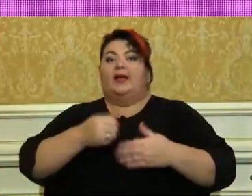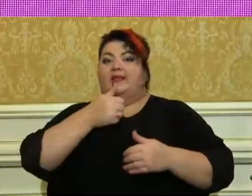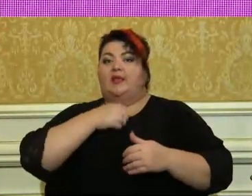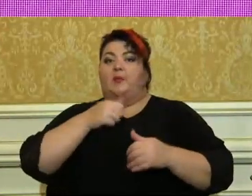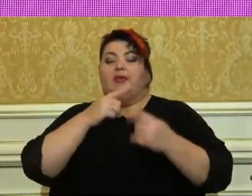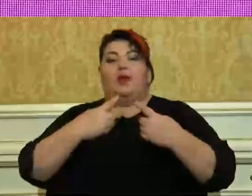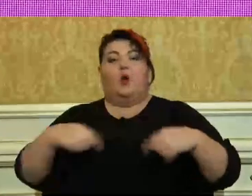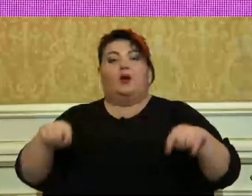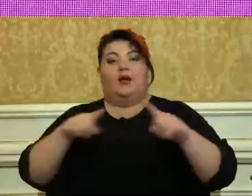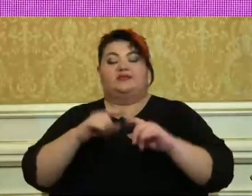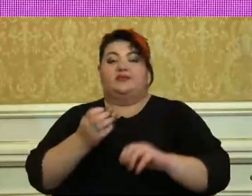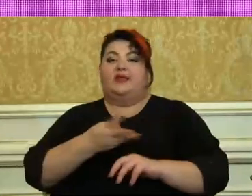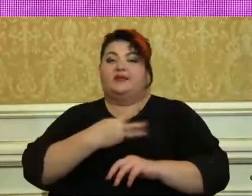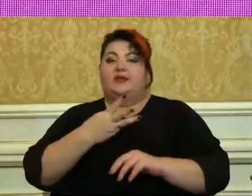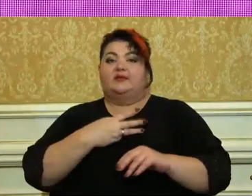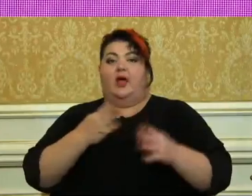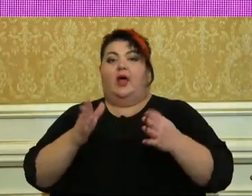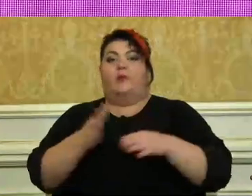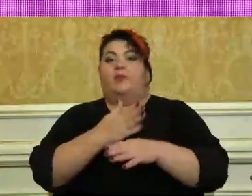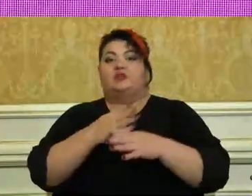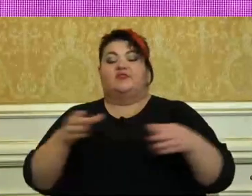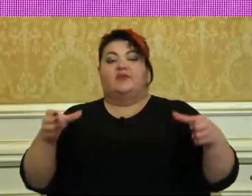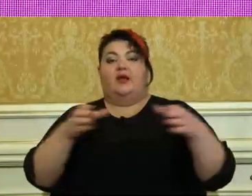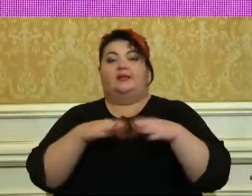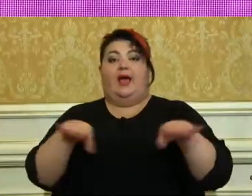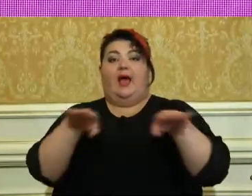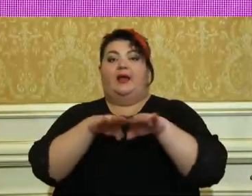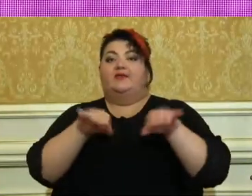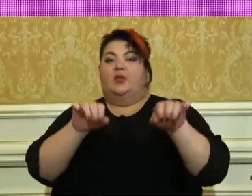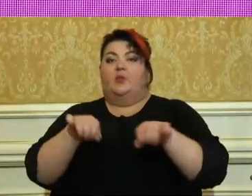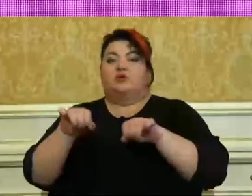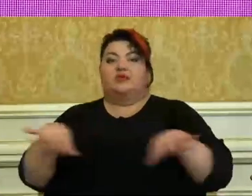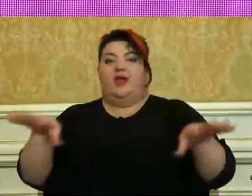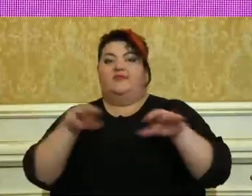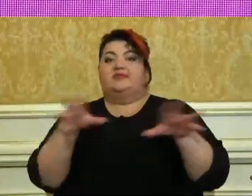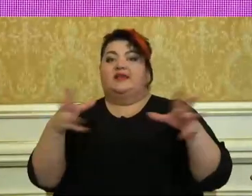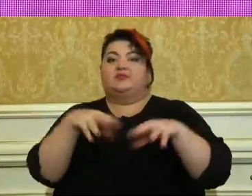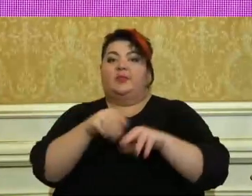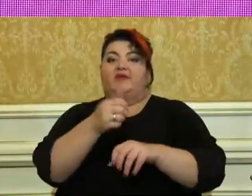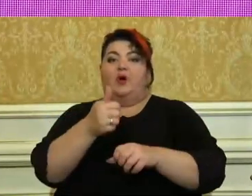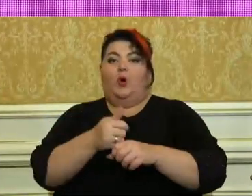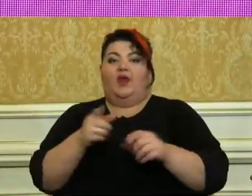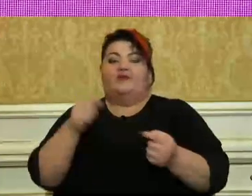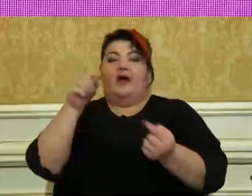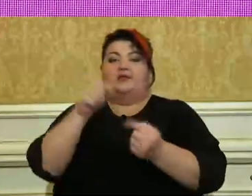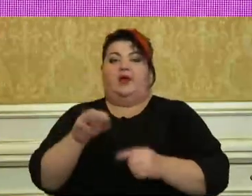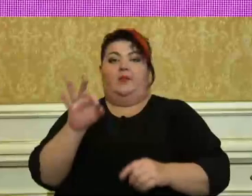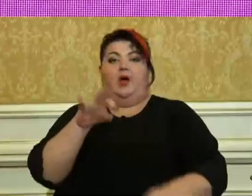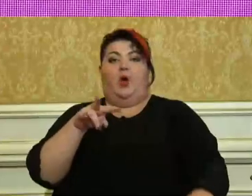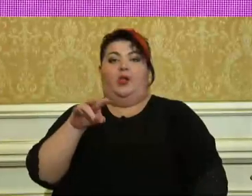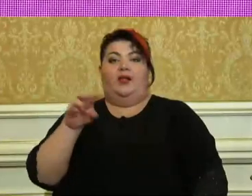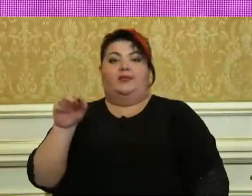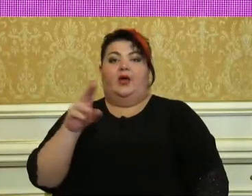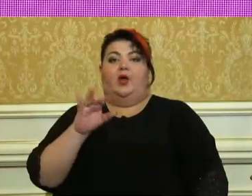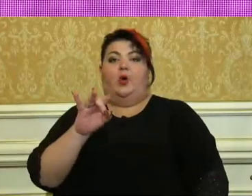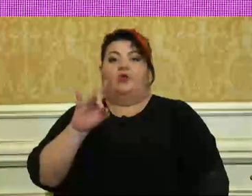on behalf of the organizers and initiators of the Caucus Equal Opportunities, and our heads, me,